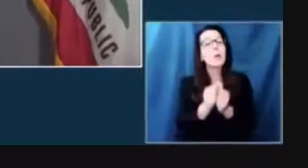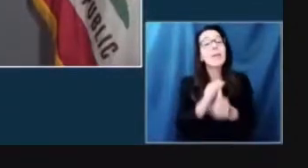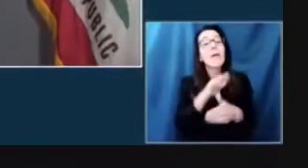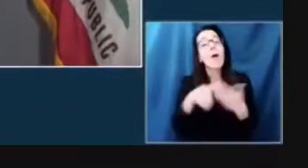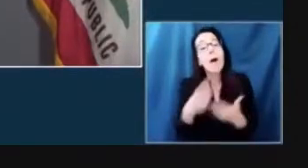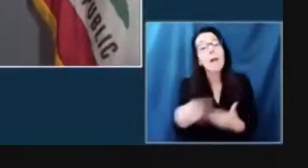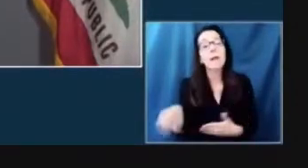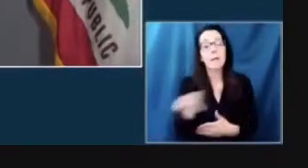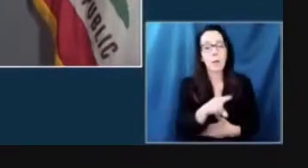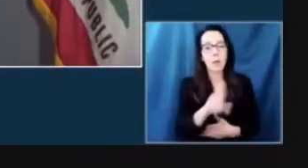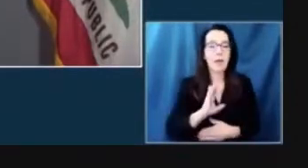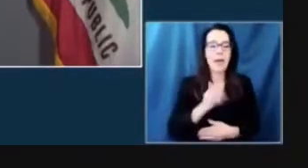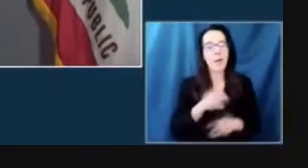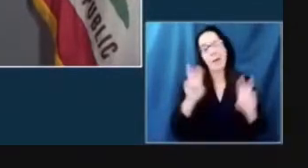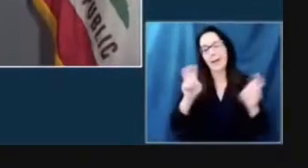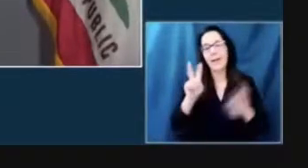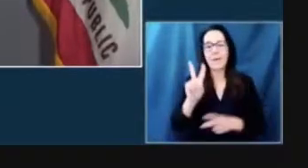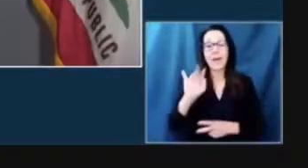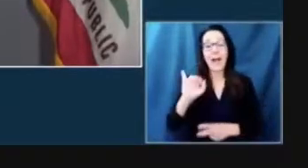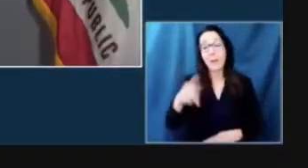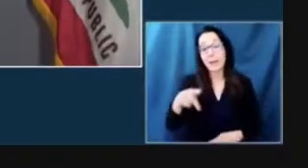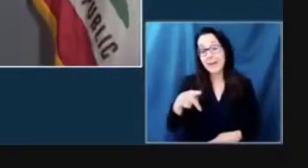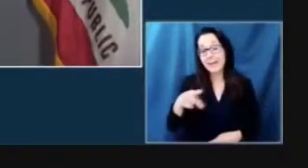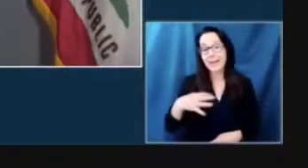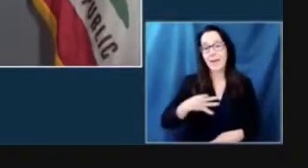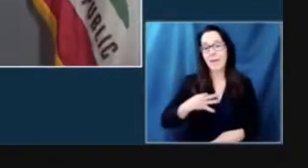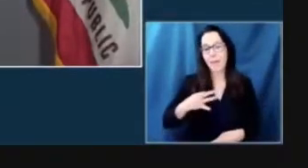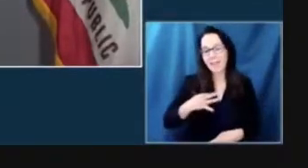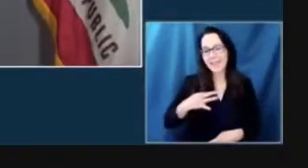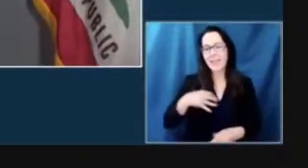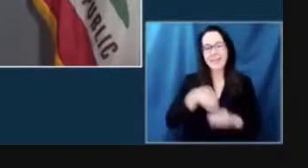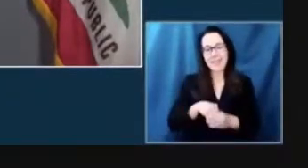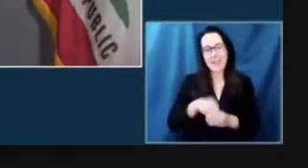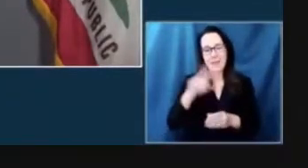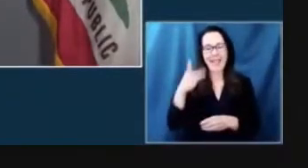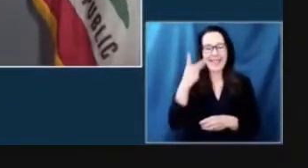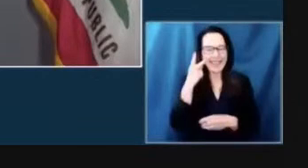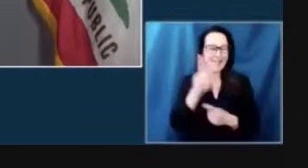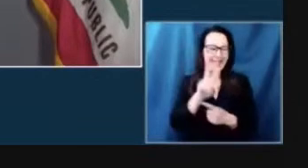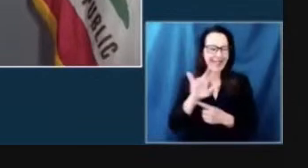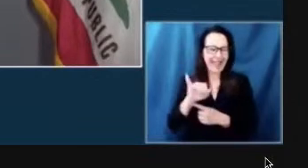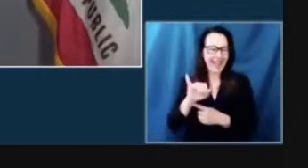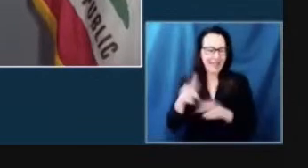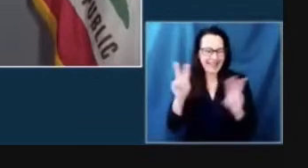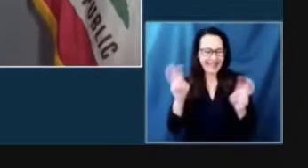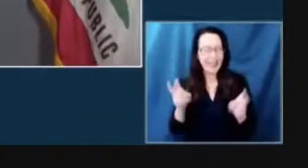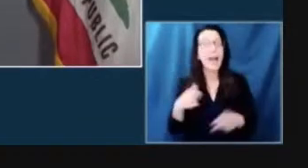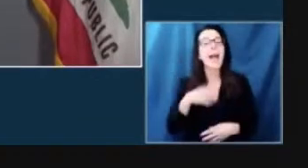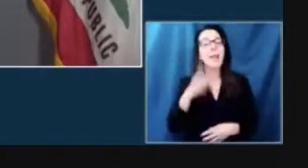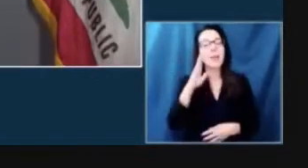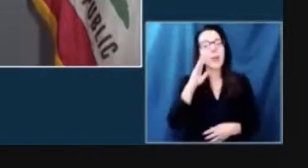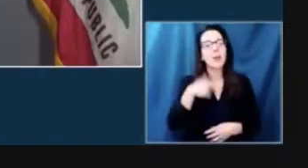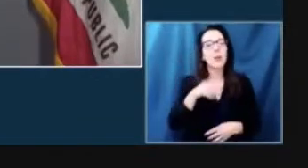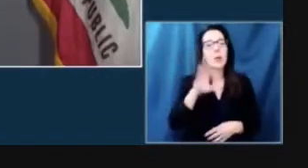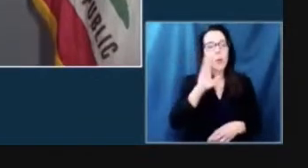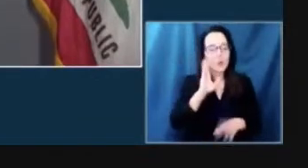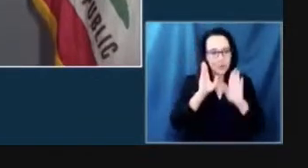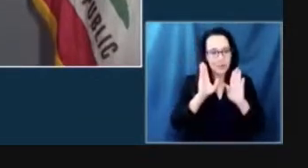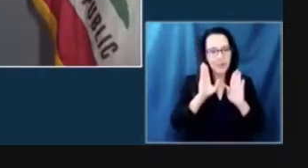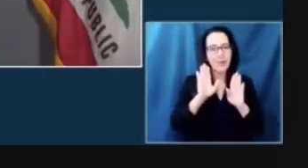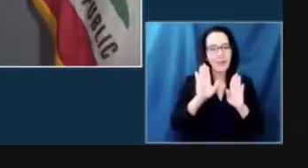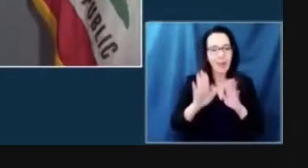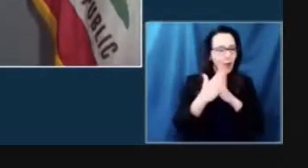our VIPs, our volunteers in politics. I know that you will heed Harini's call, as April said,